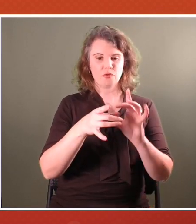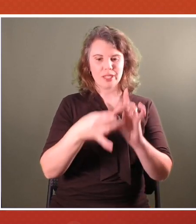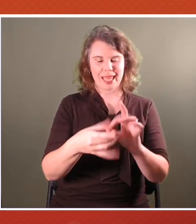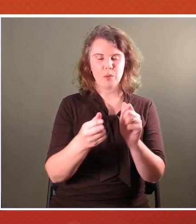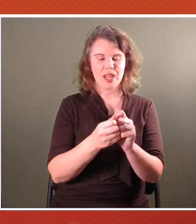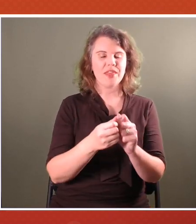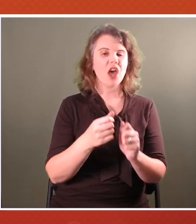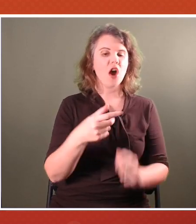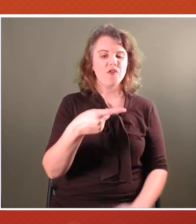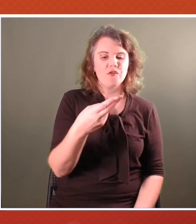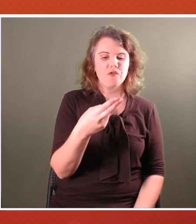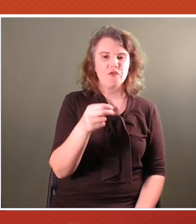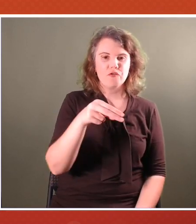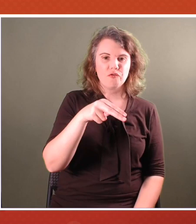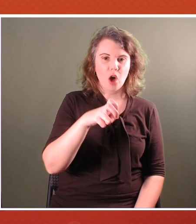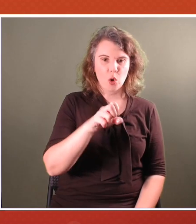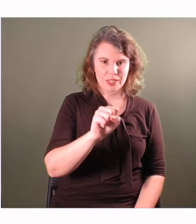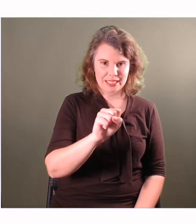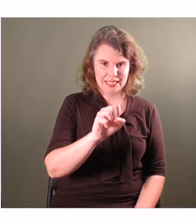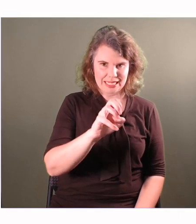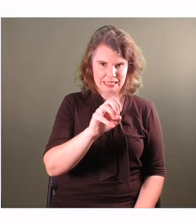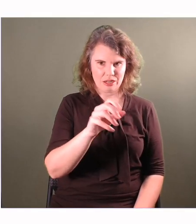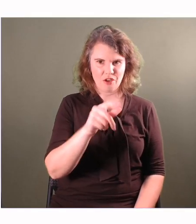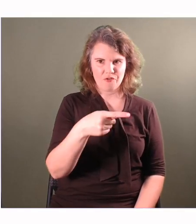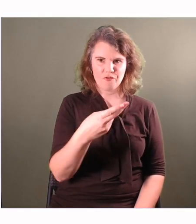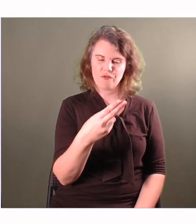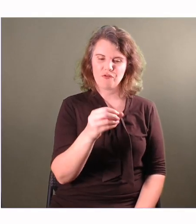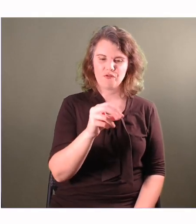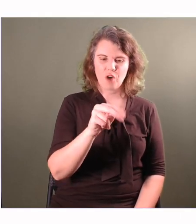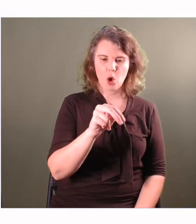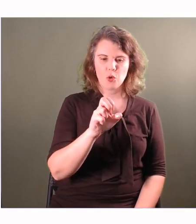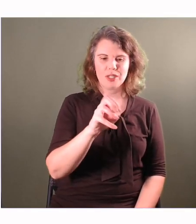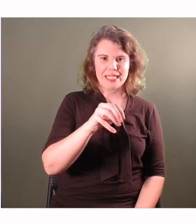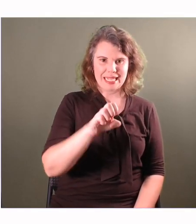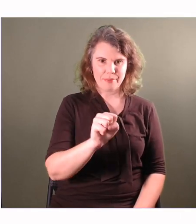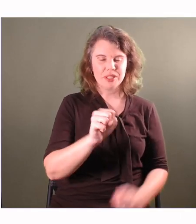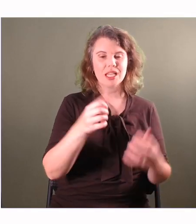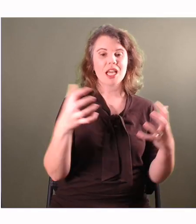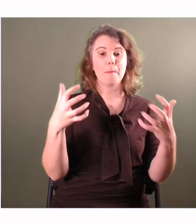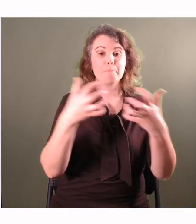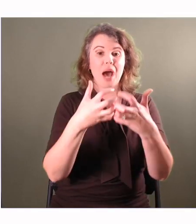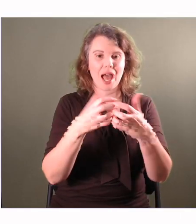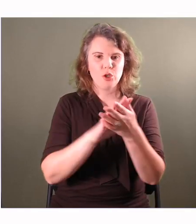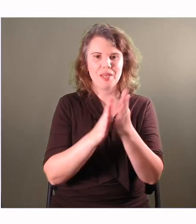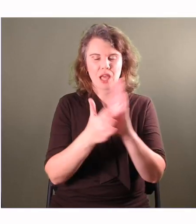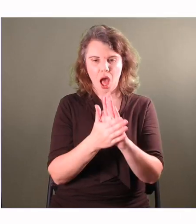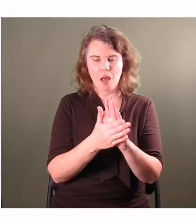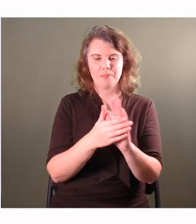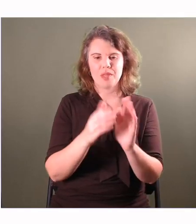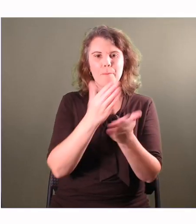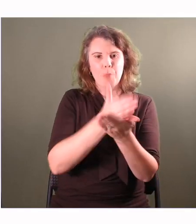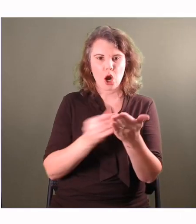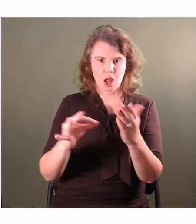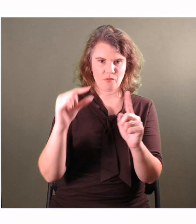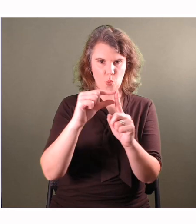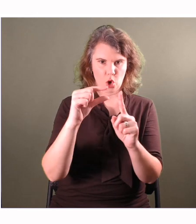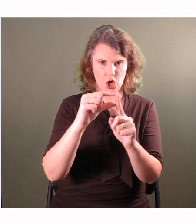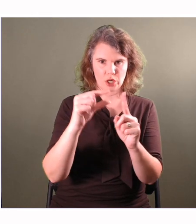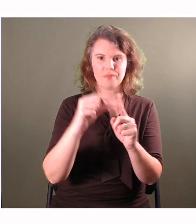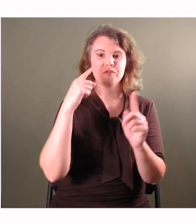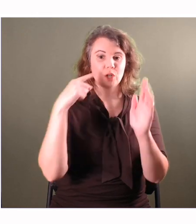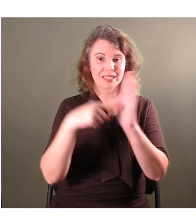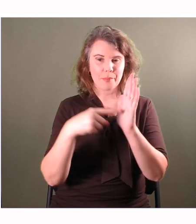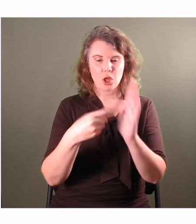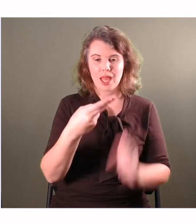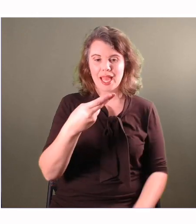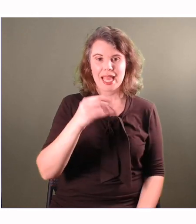how phonemes combine to make syllables. Let's look at some of the phonotactic rules of English. Just